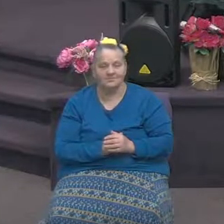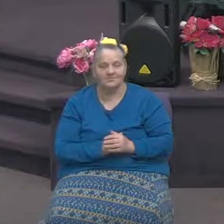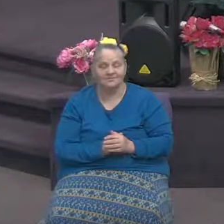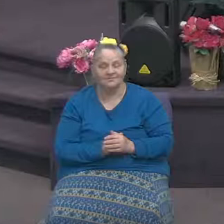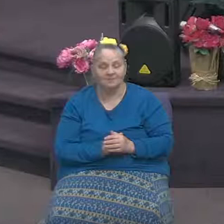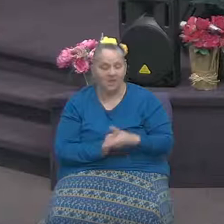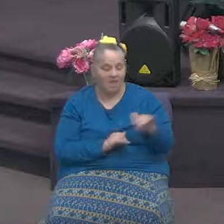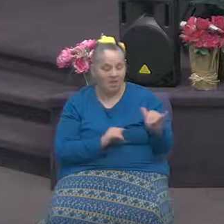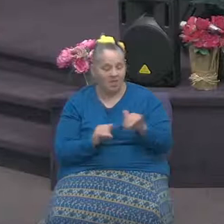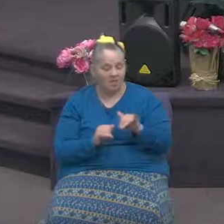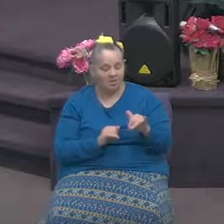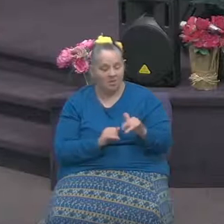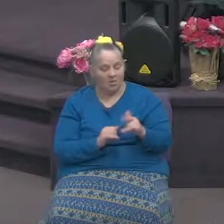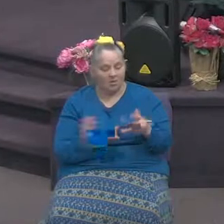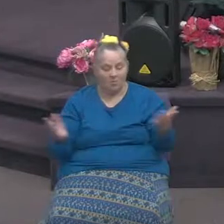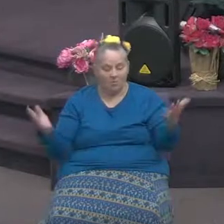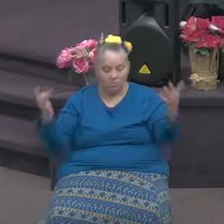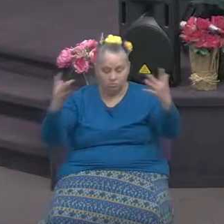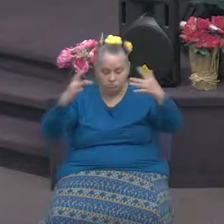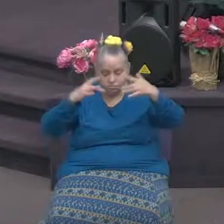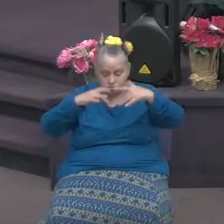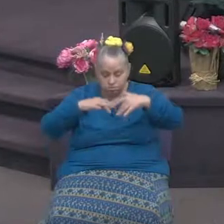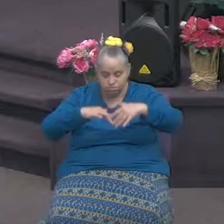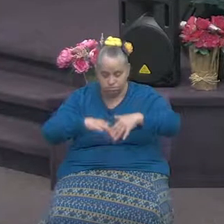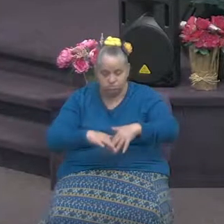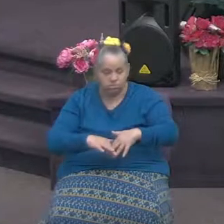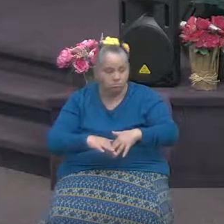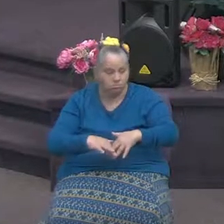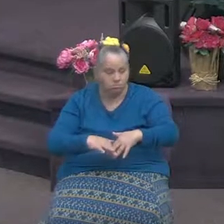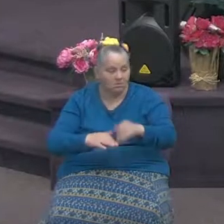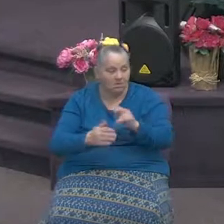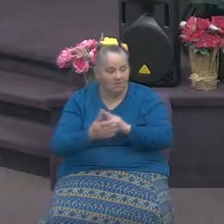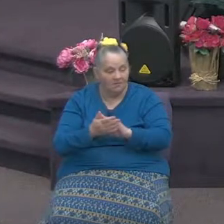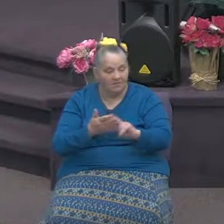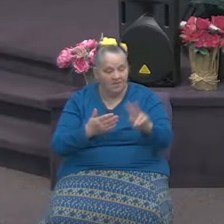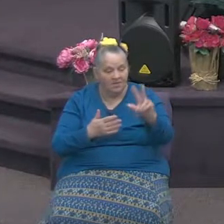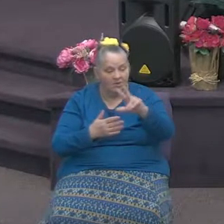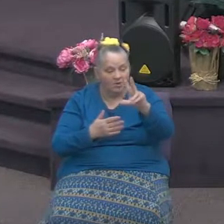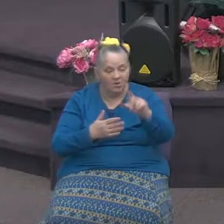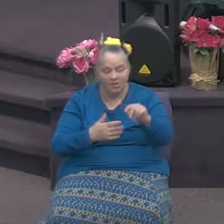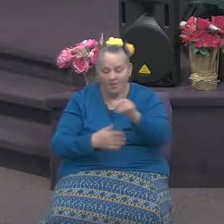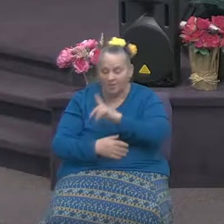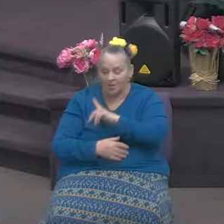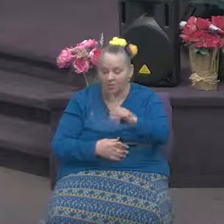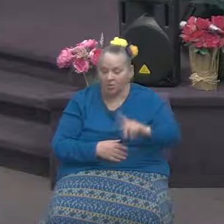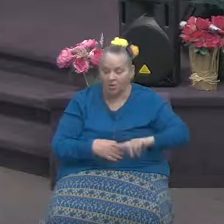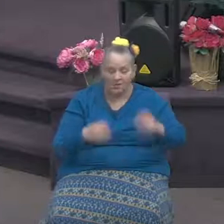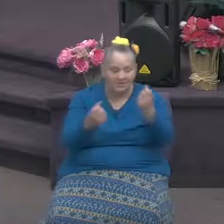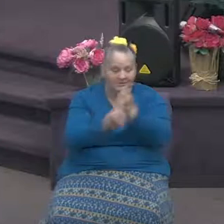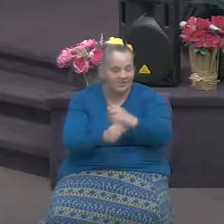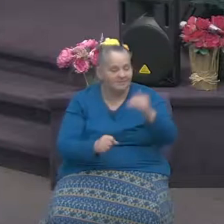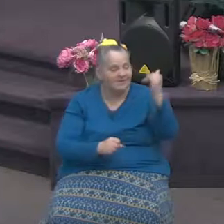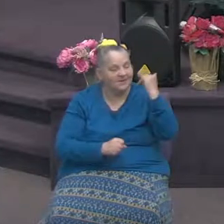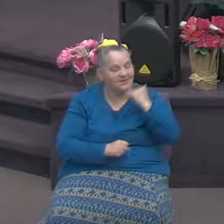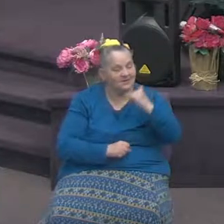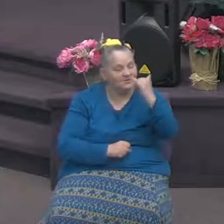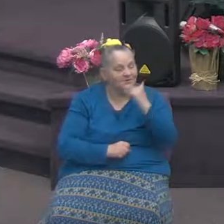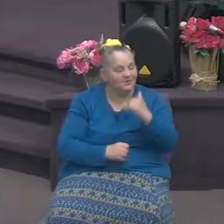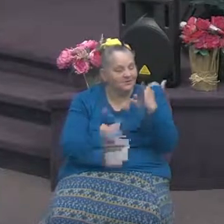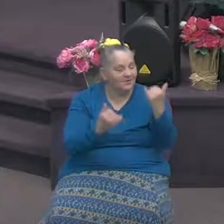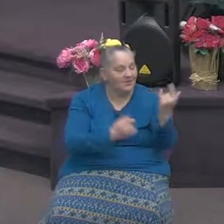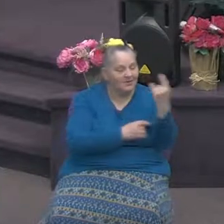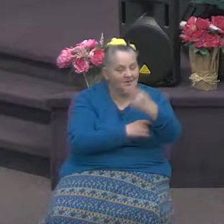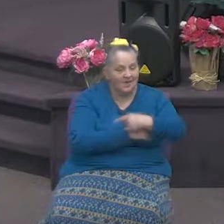And as their walls came down, verse 30 says, thus the Lord saved Israel that day